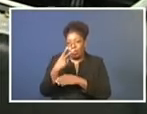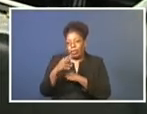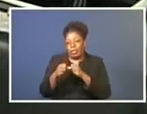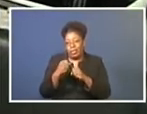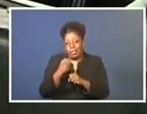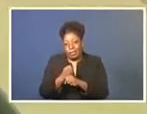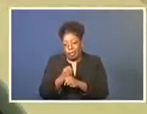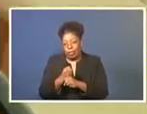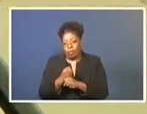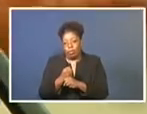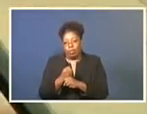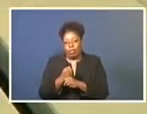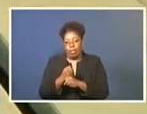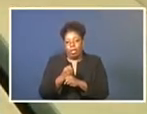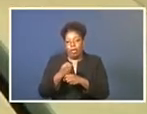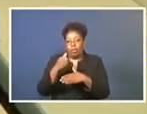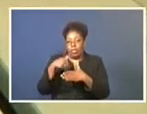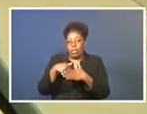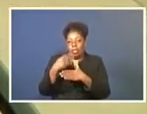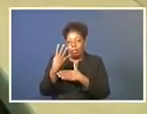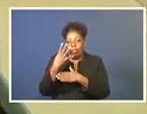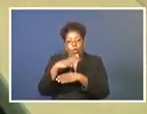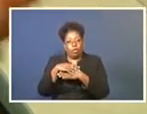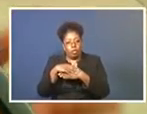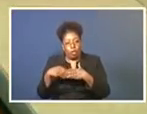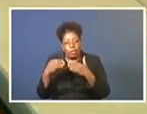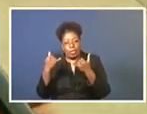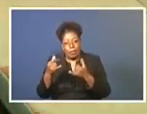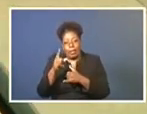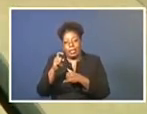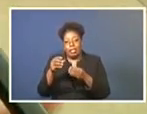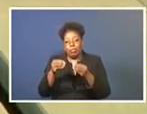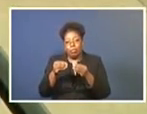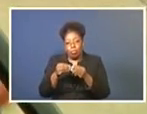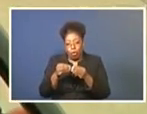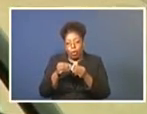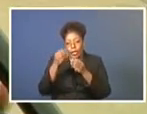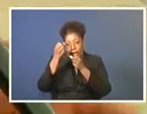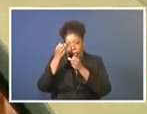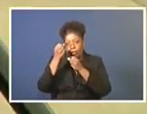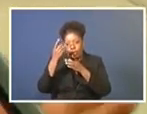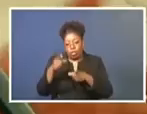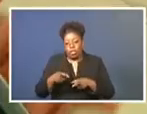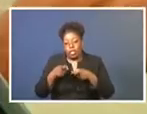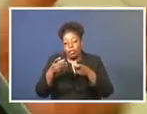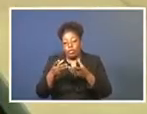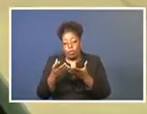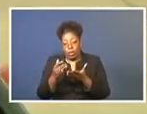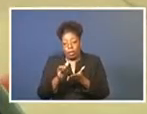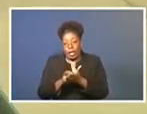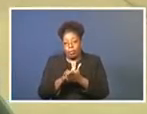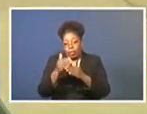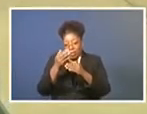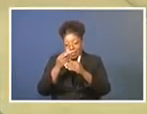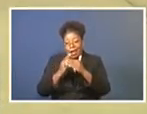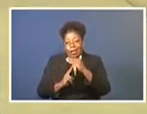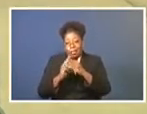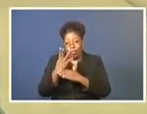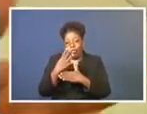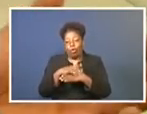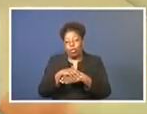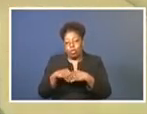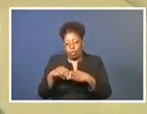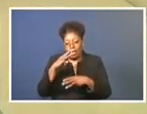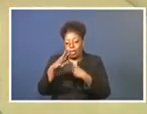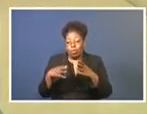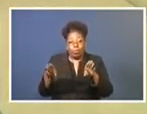was probably way under $4. Now I need to get more research and get more information to give you that, but it was under $4. But you know, the